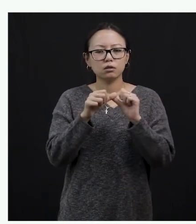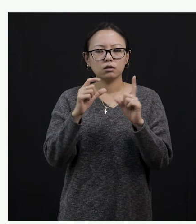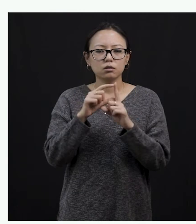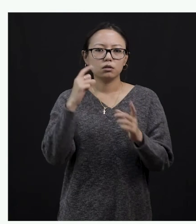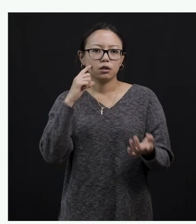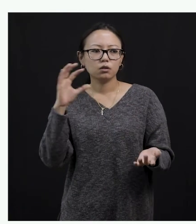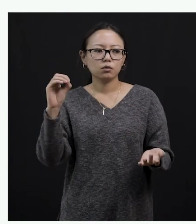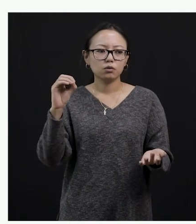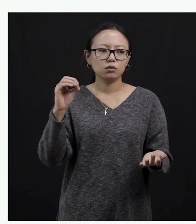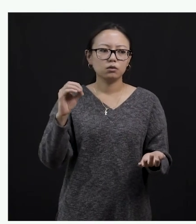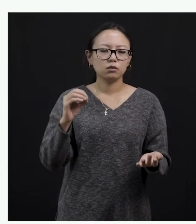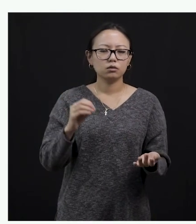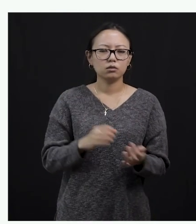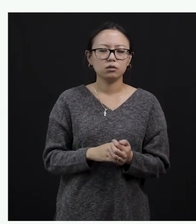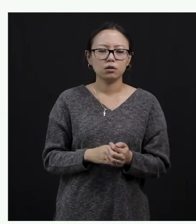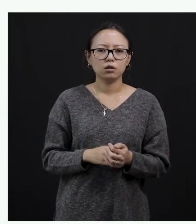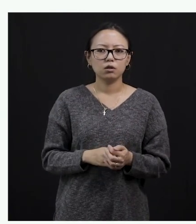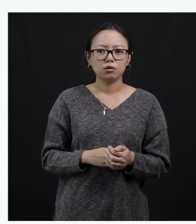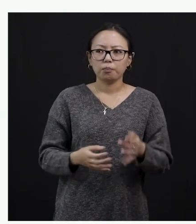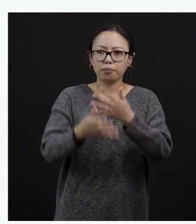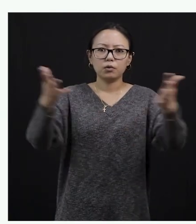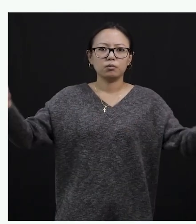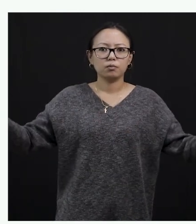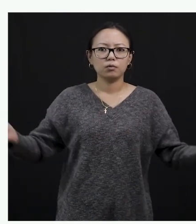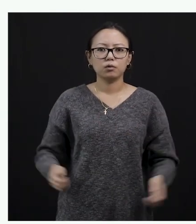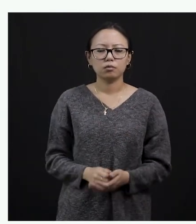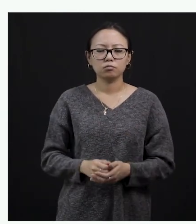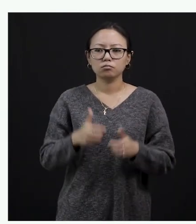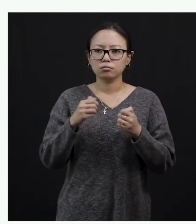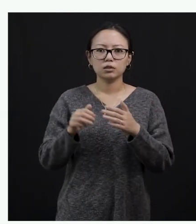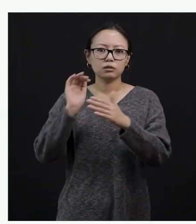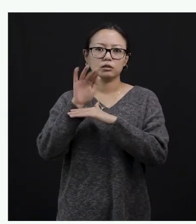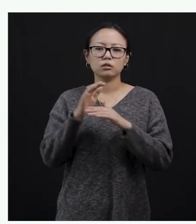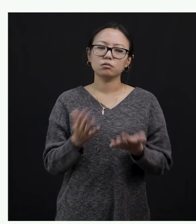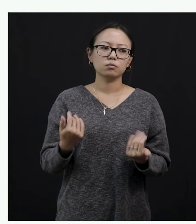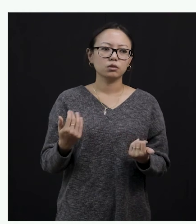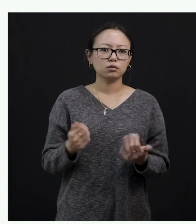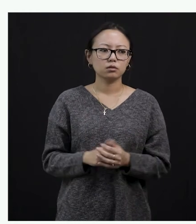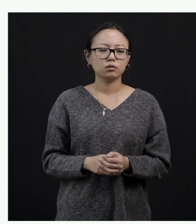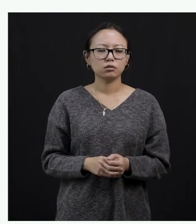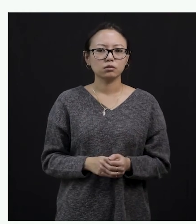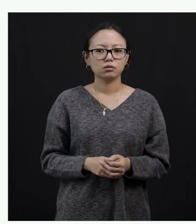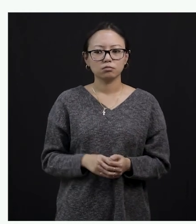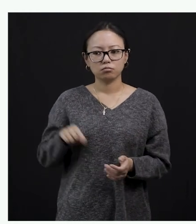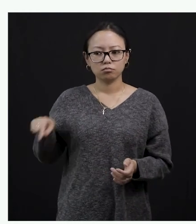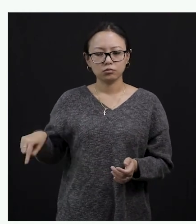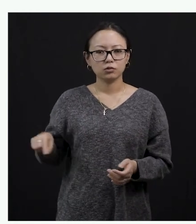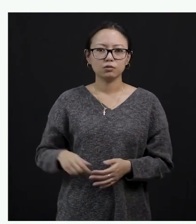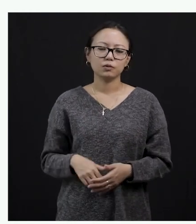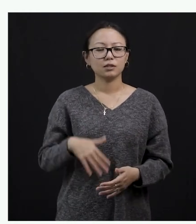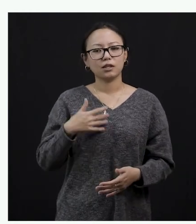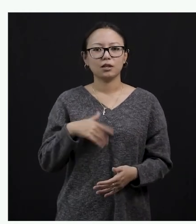you can give the message to more number of people, all right? So with that information, Lidong was so